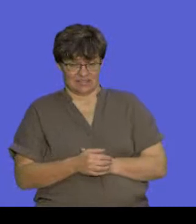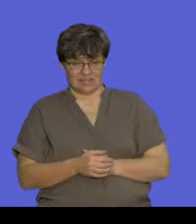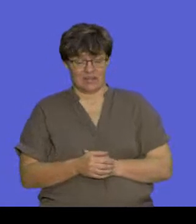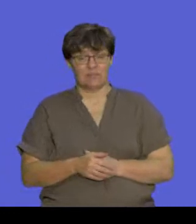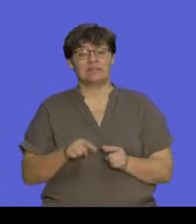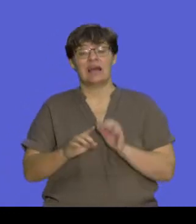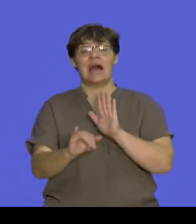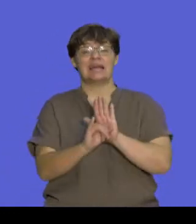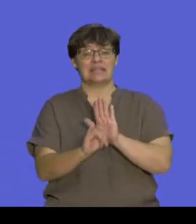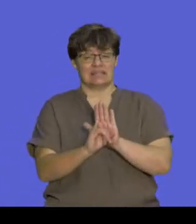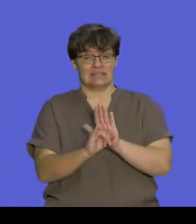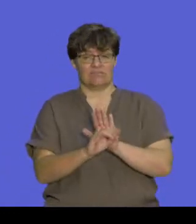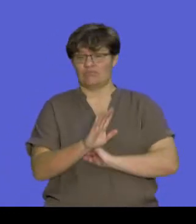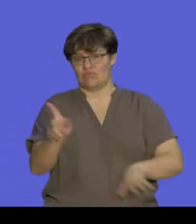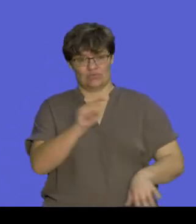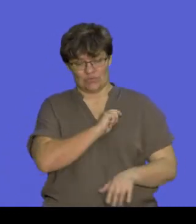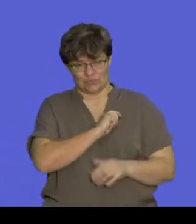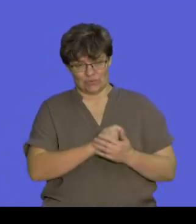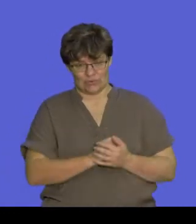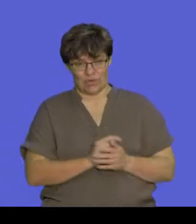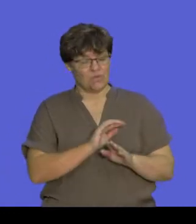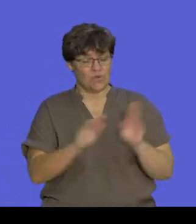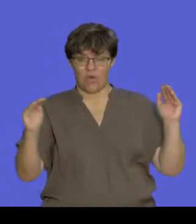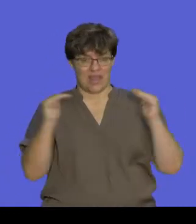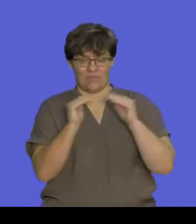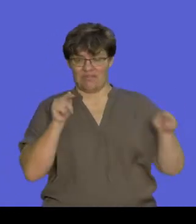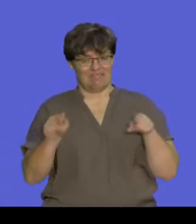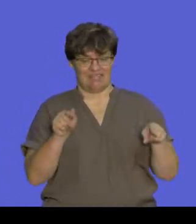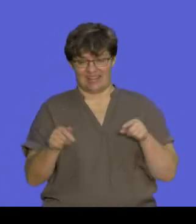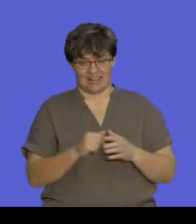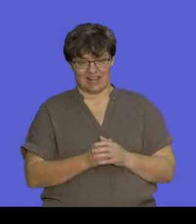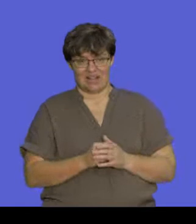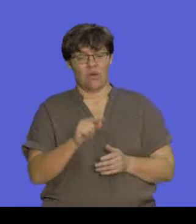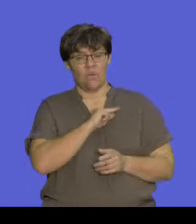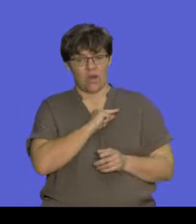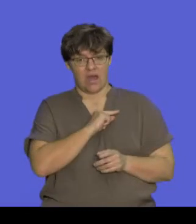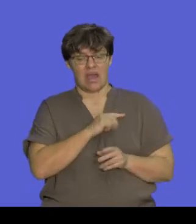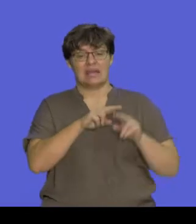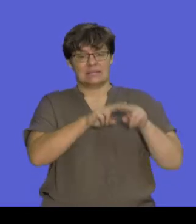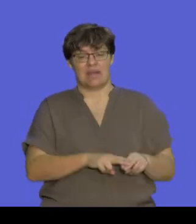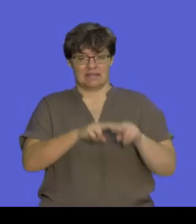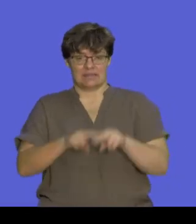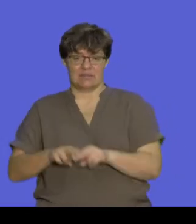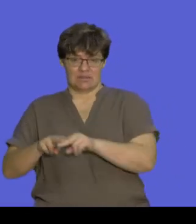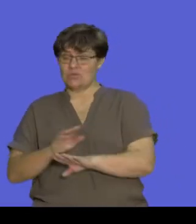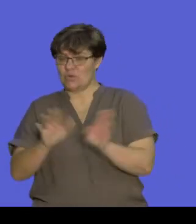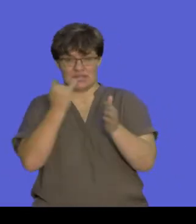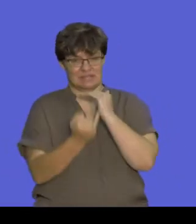identity doesn't hold true. They're not equal because they are dependent events, not independent